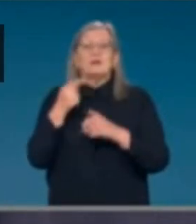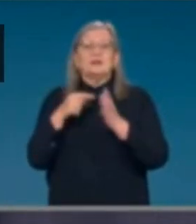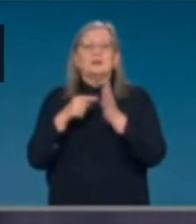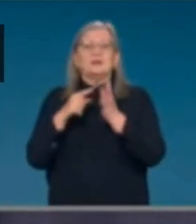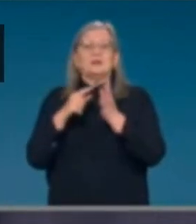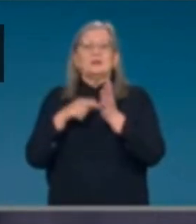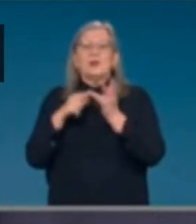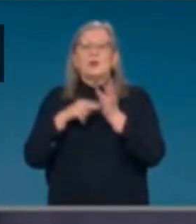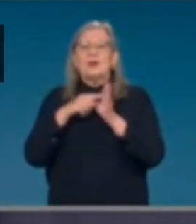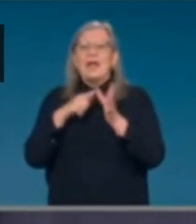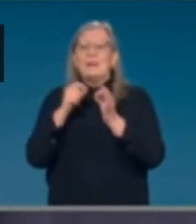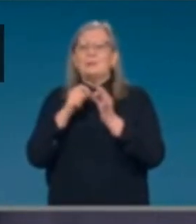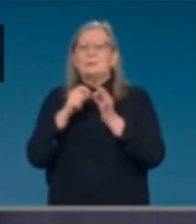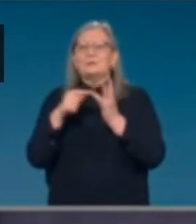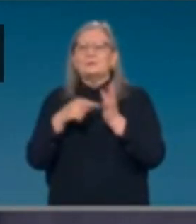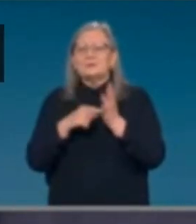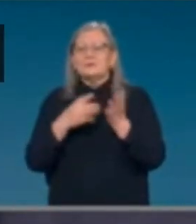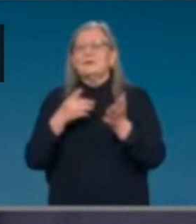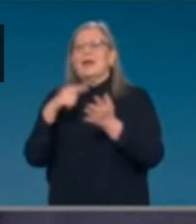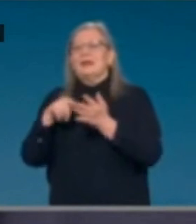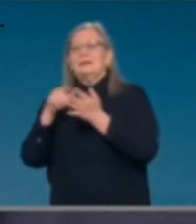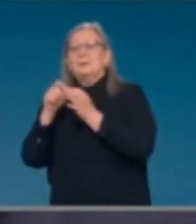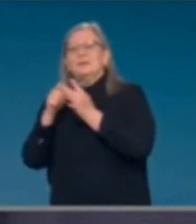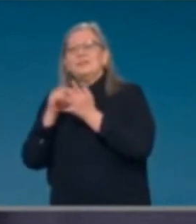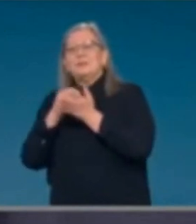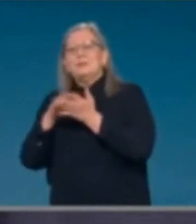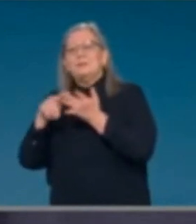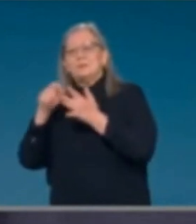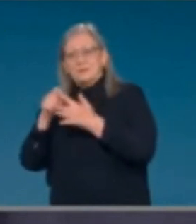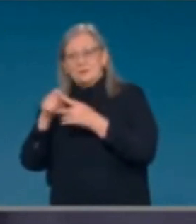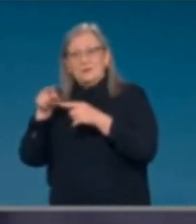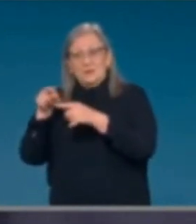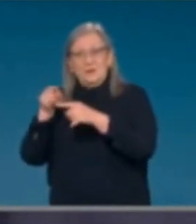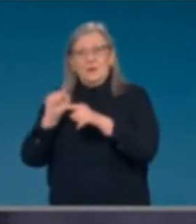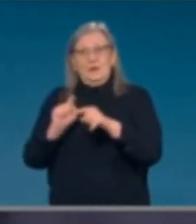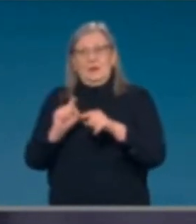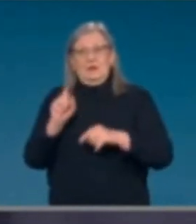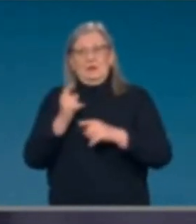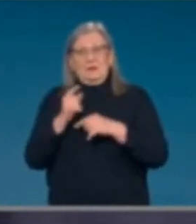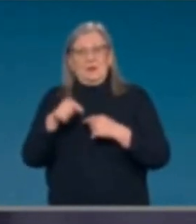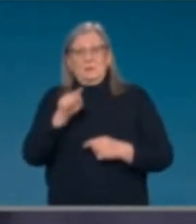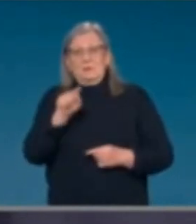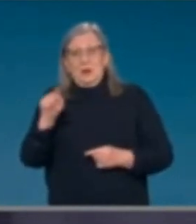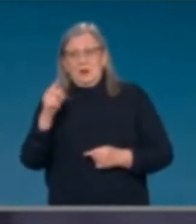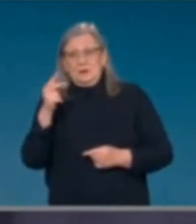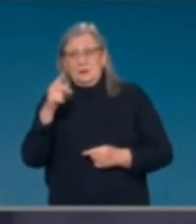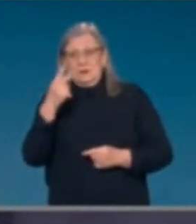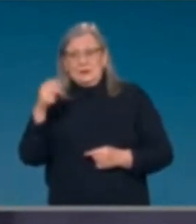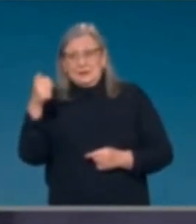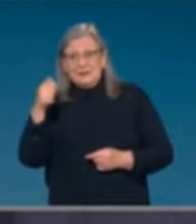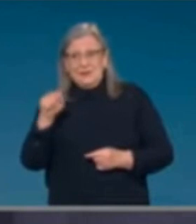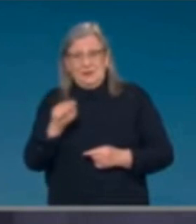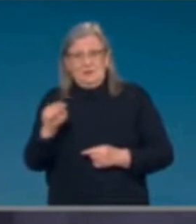-5 to -26 to -28 was a major step. And many doubted that we'd be able to